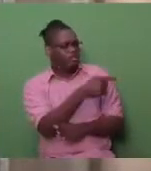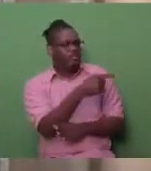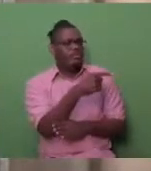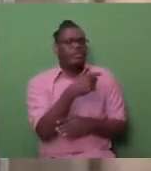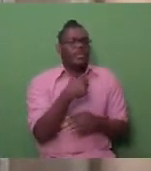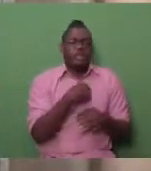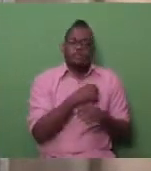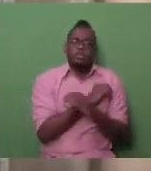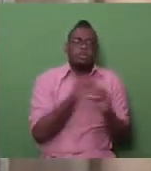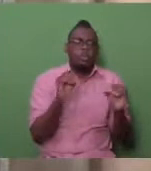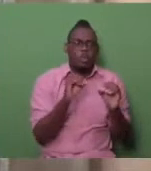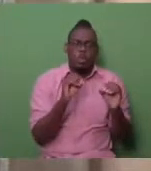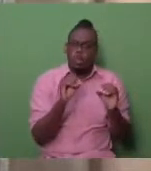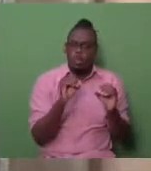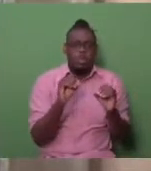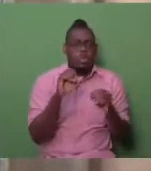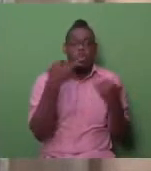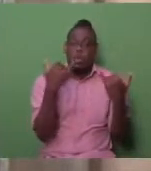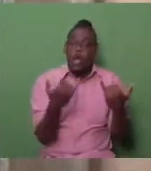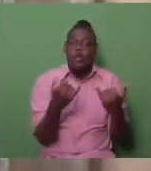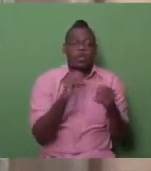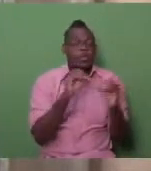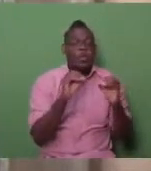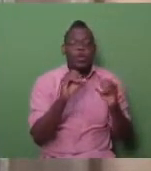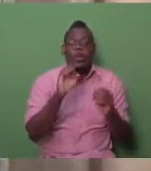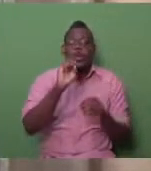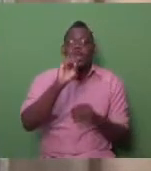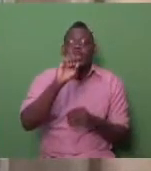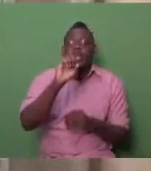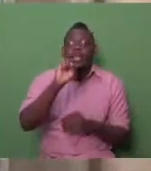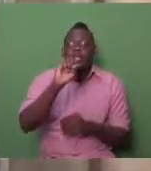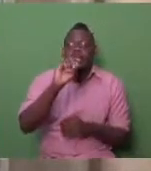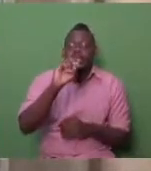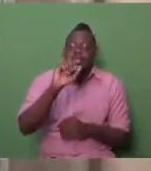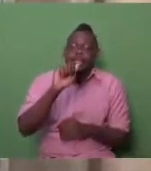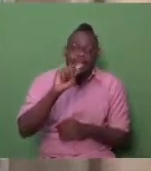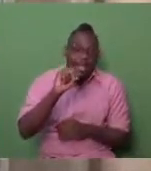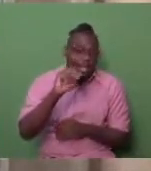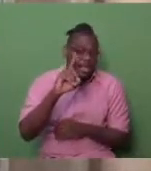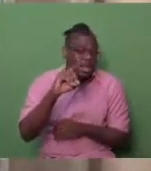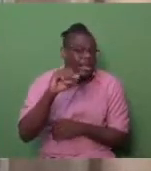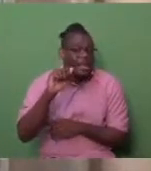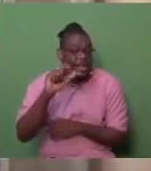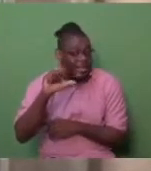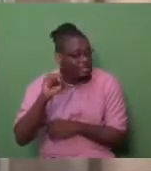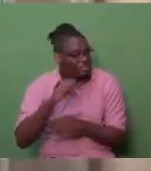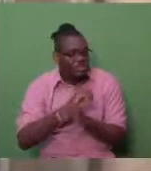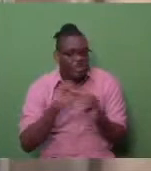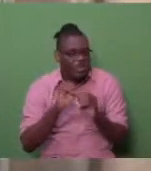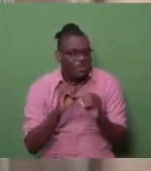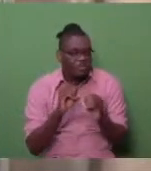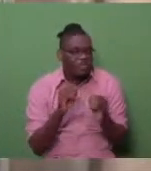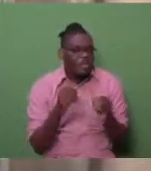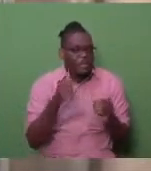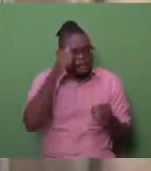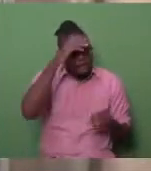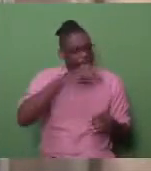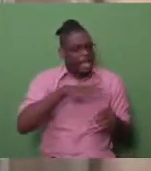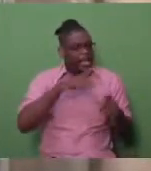shoes, we have no slippers, and now we have no man's land. Where has it gone? All